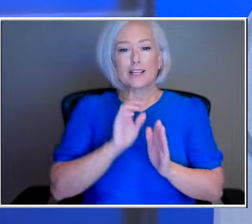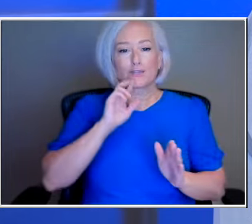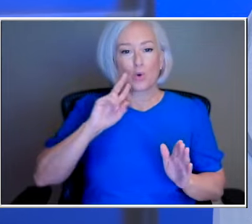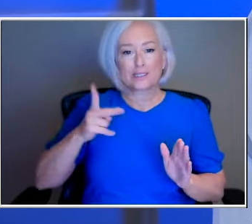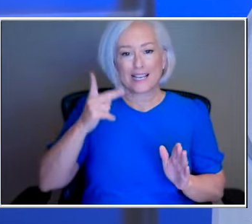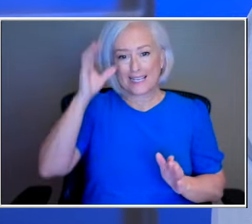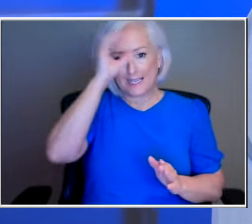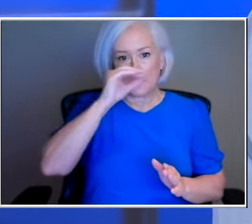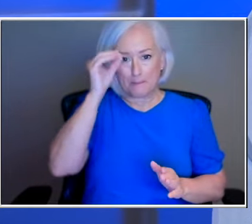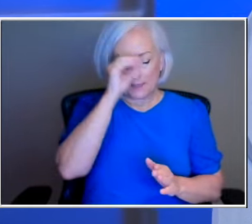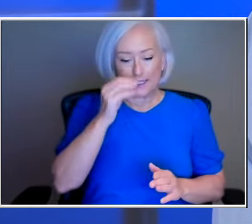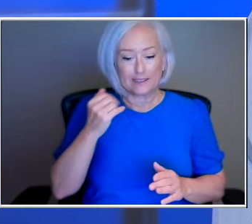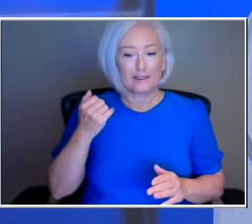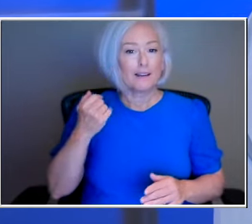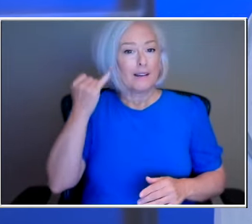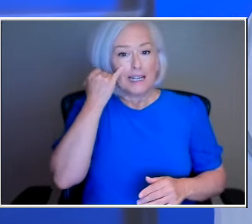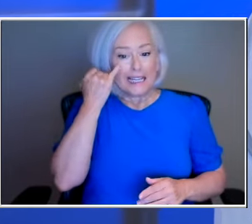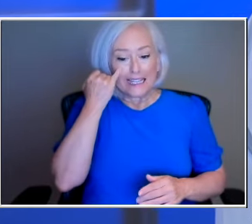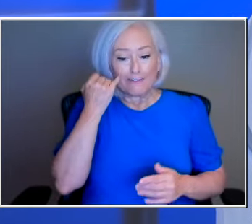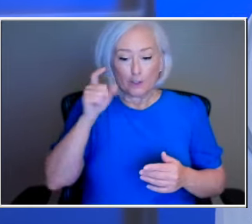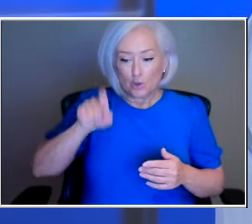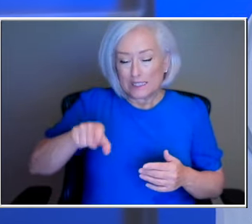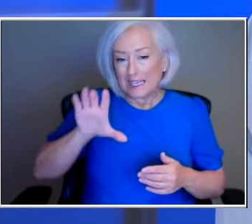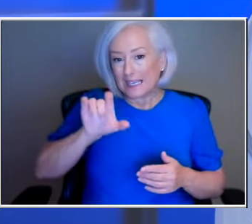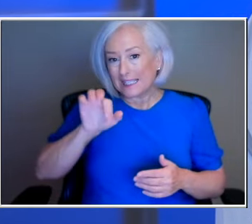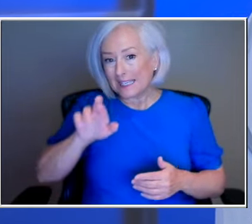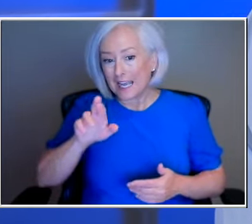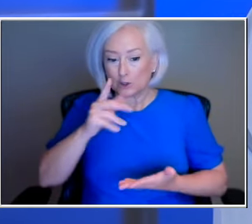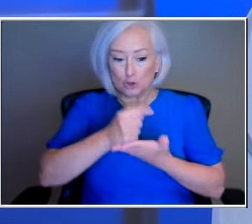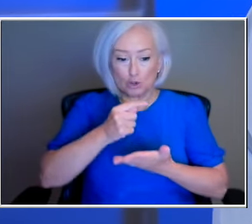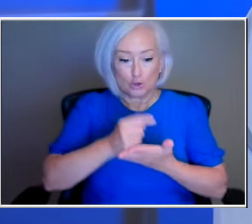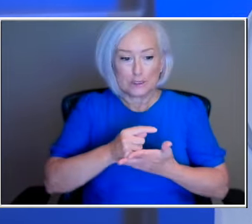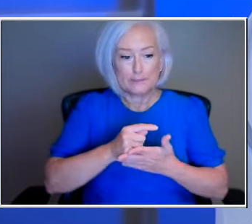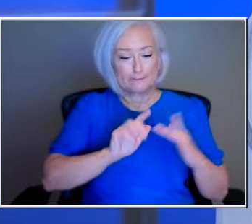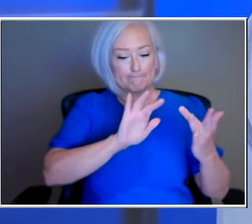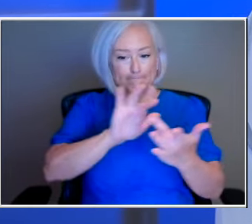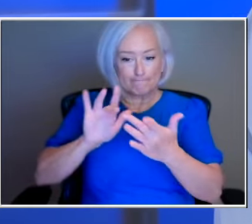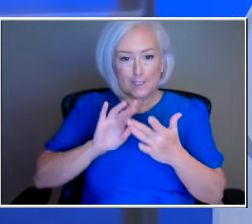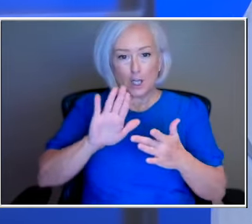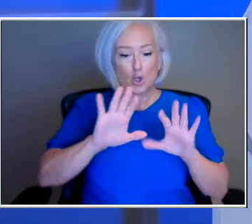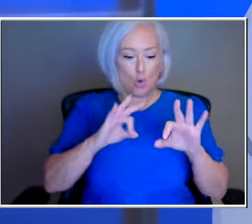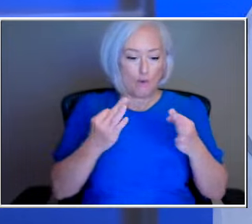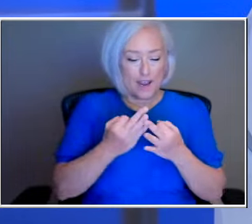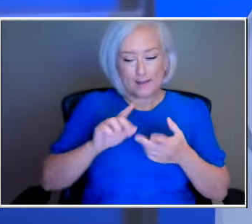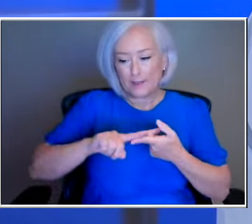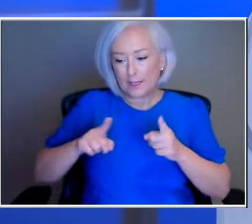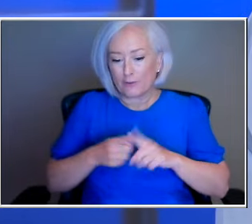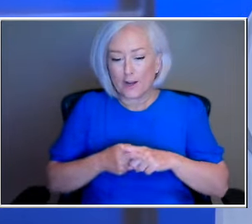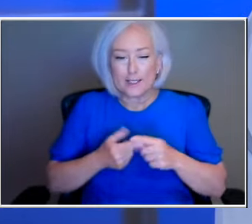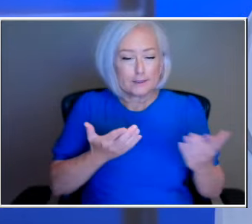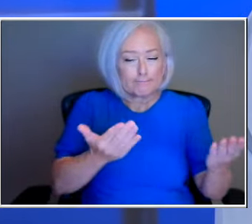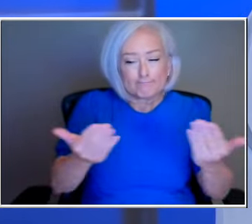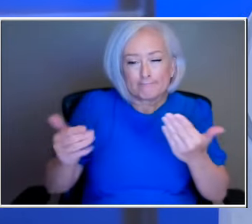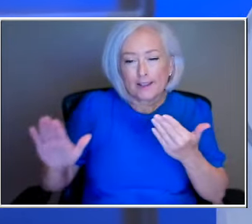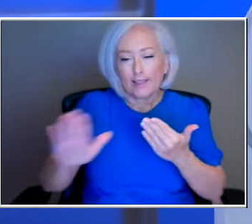and friends. They can be a wonderful resource. Very important, we've talked about stay